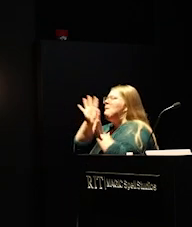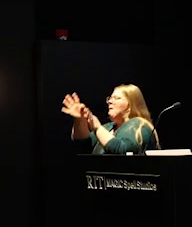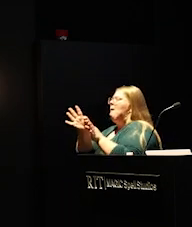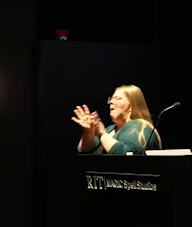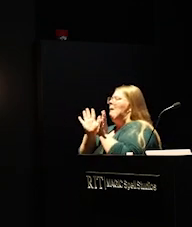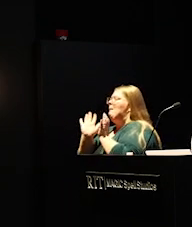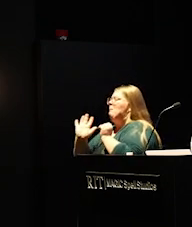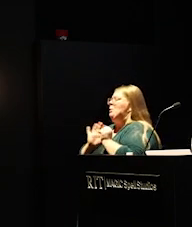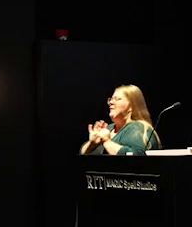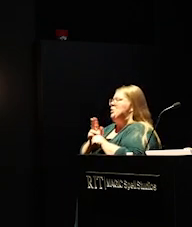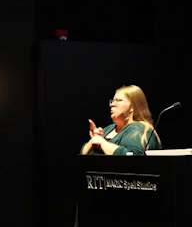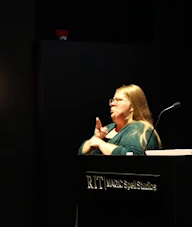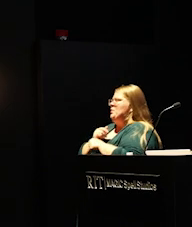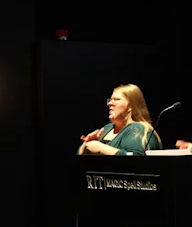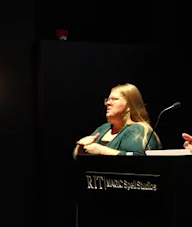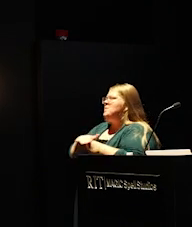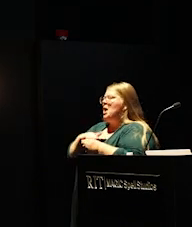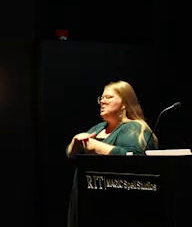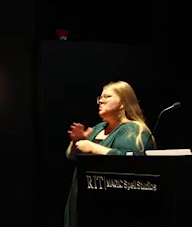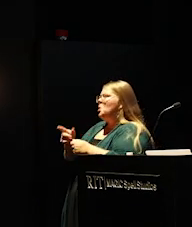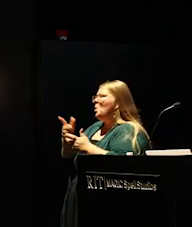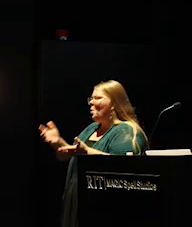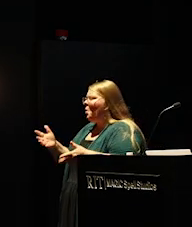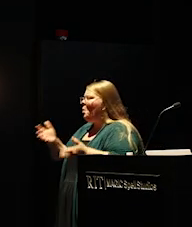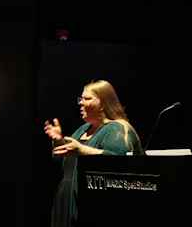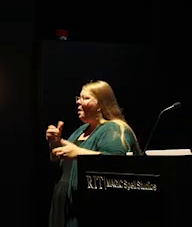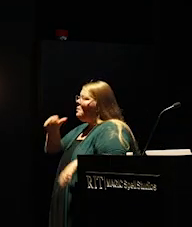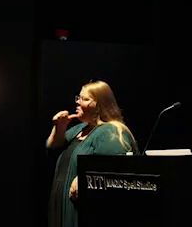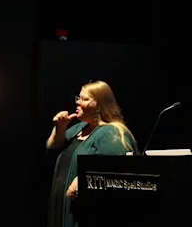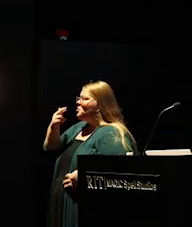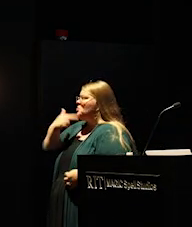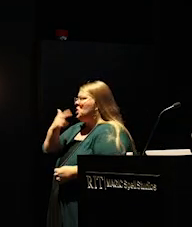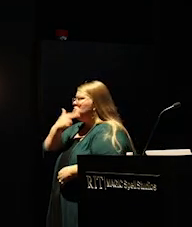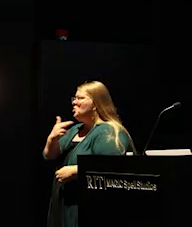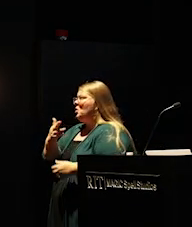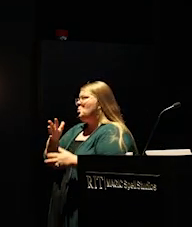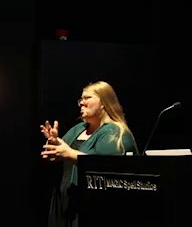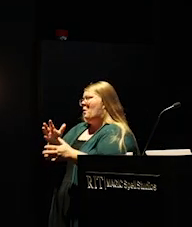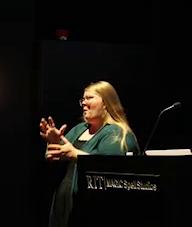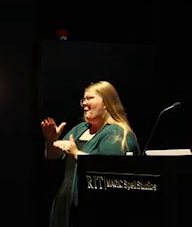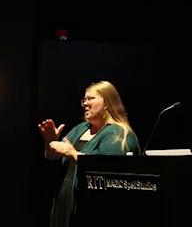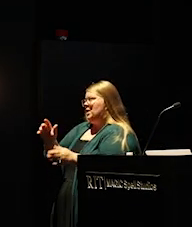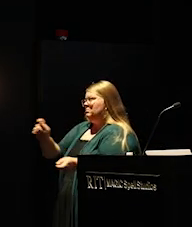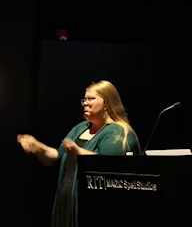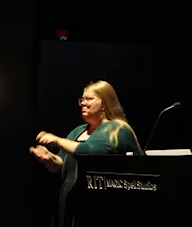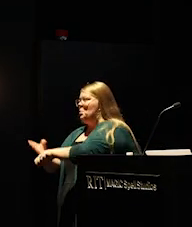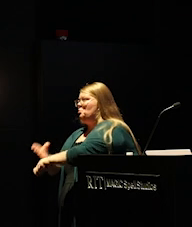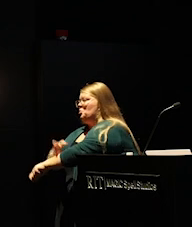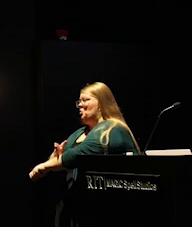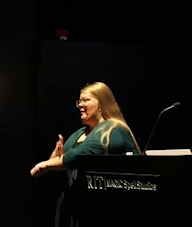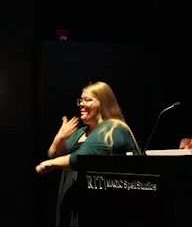what the place was. So we were just making a bar and a restaurant into hopefully a nicer, a better bar and restaurant.